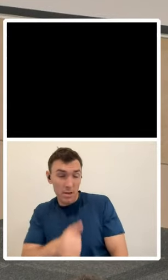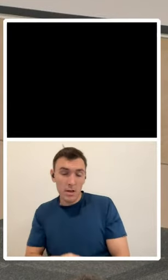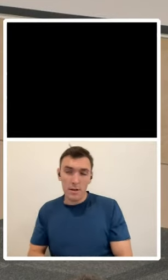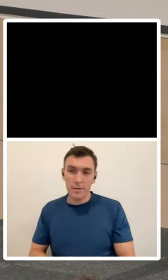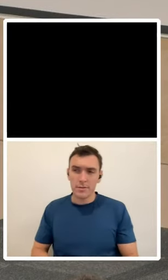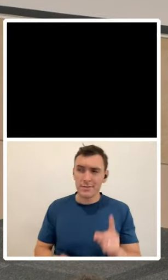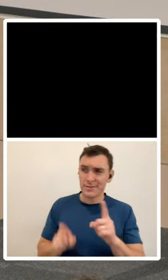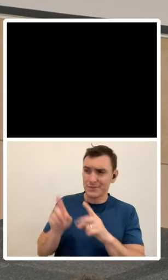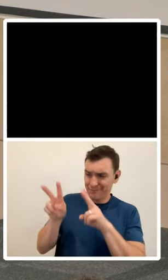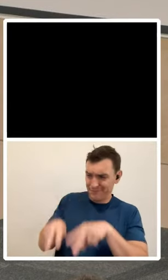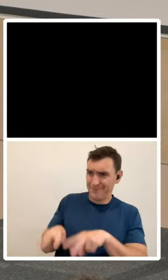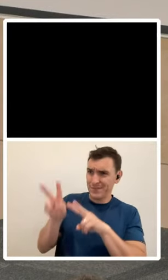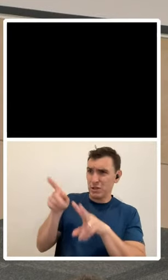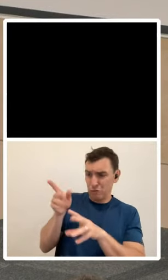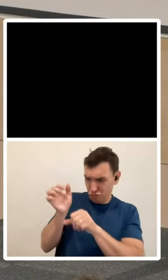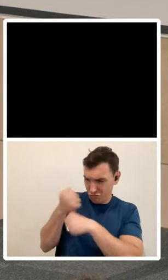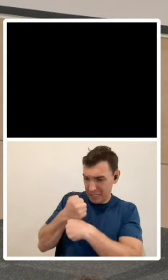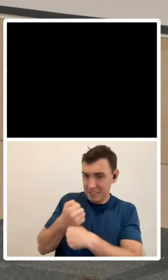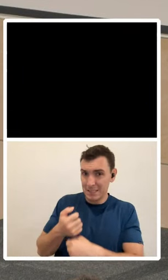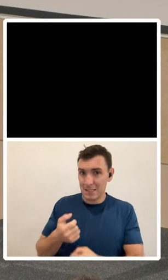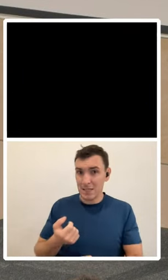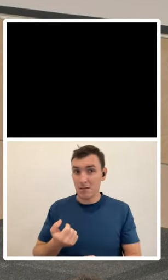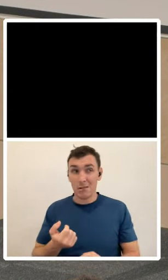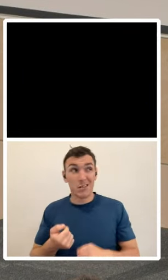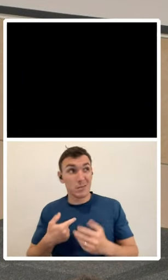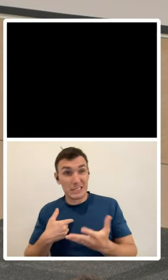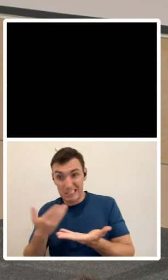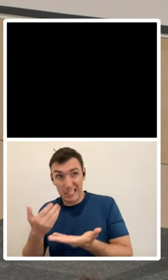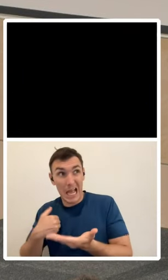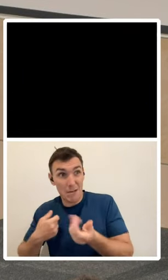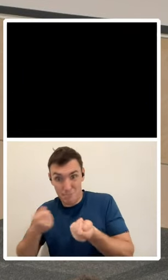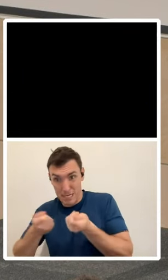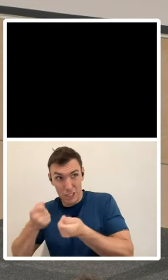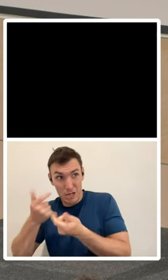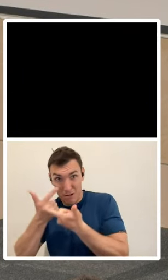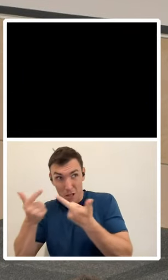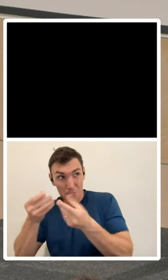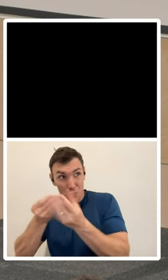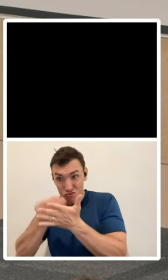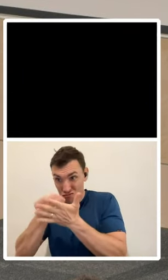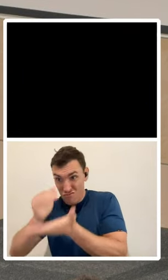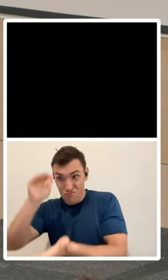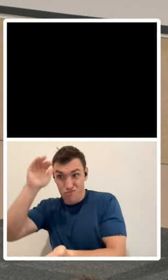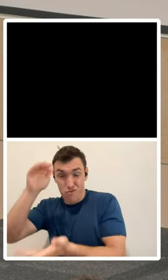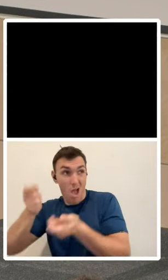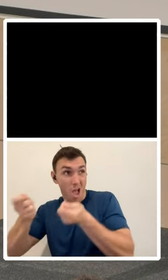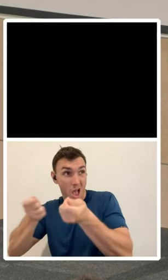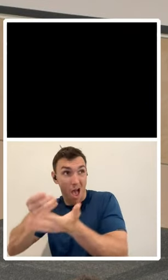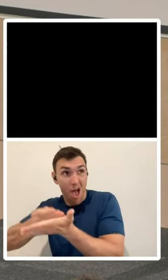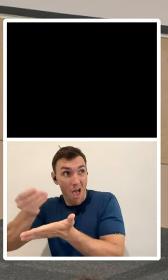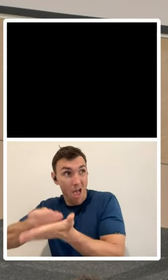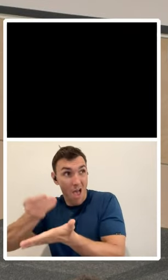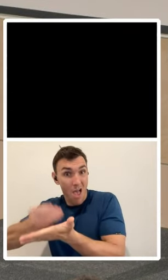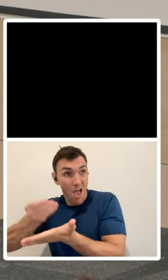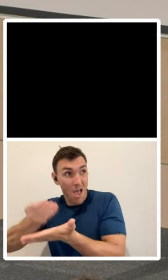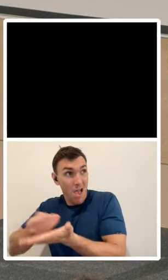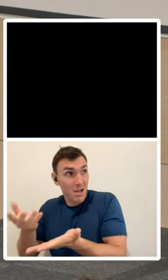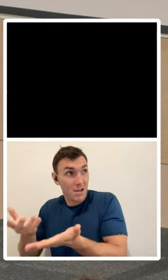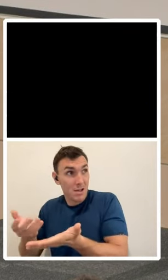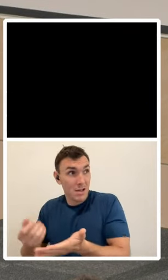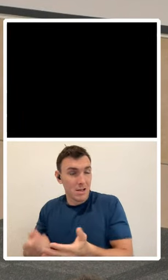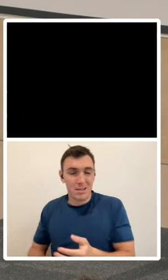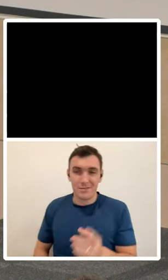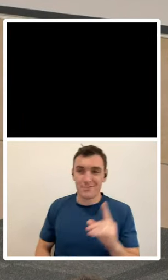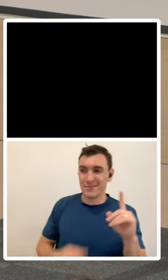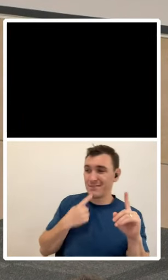lot of money. I've got to invest it. And then she's like, if I'd made as much money as you just made, the last thing I would